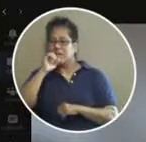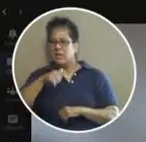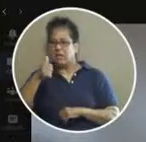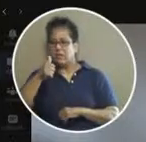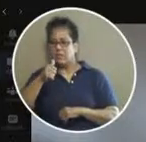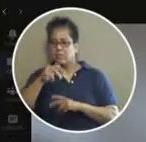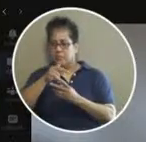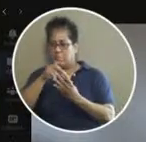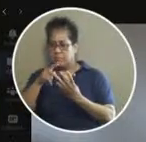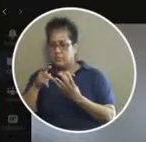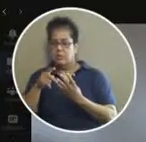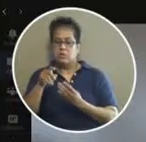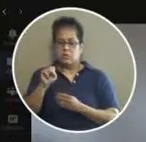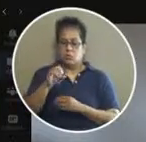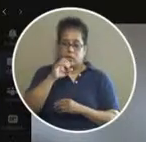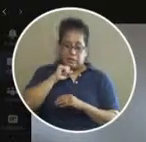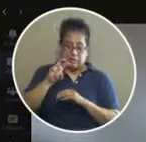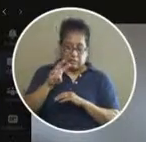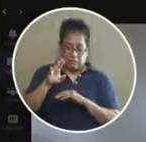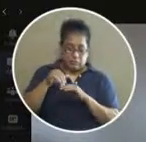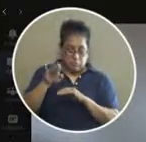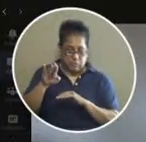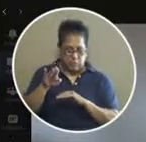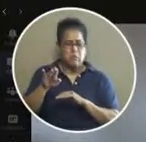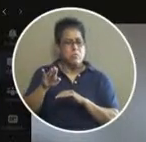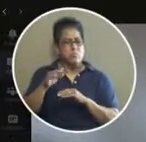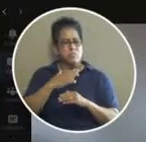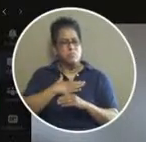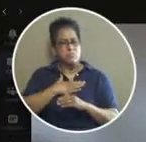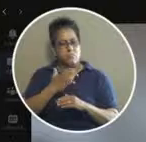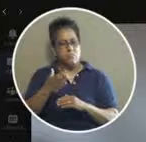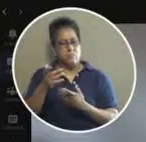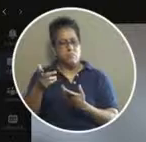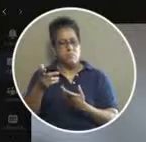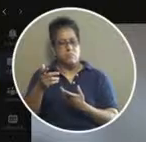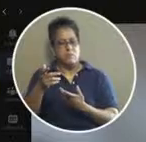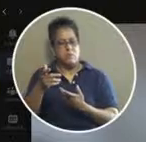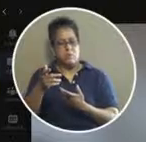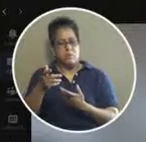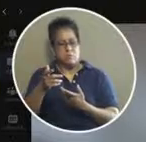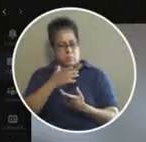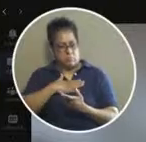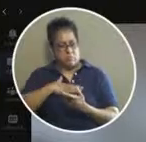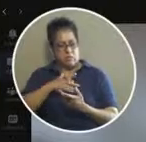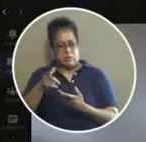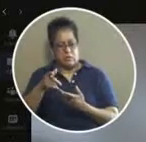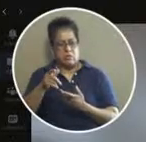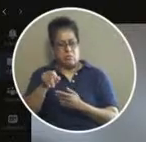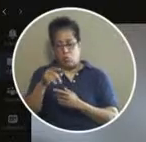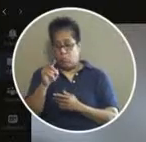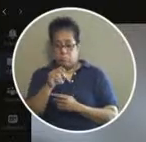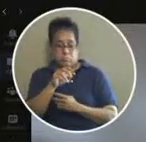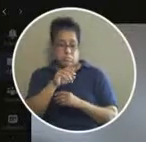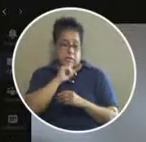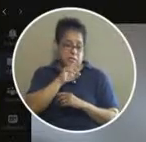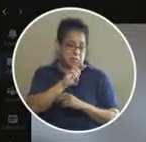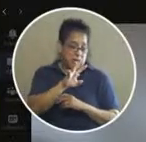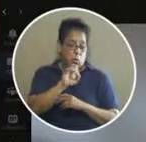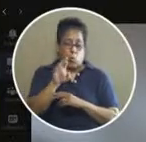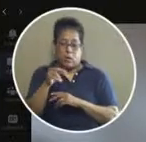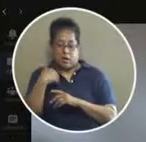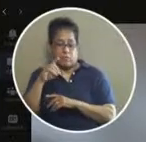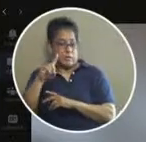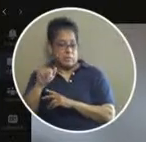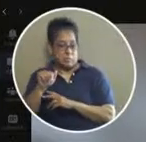population. So we ask you, if there's, of anybody who's 65 or older or has a disability, to make